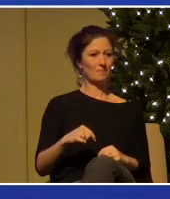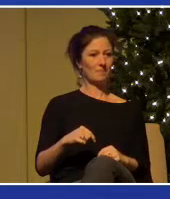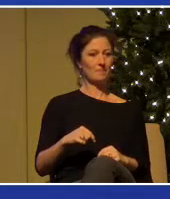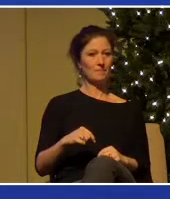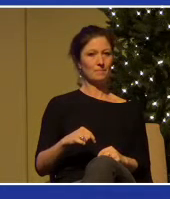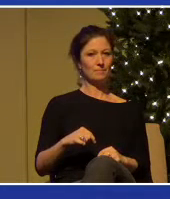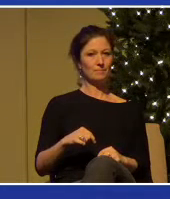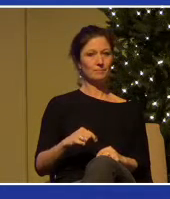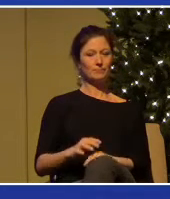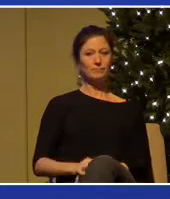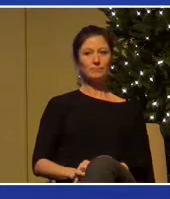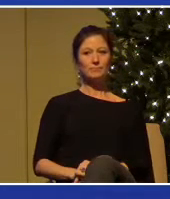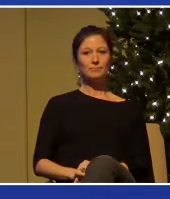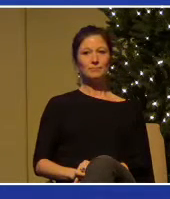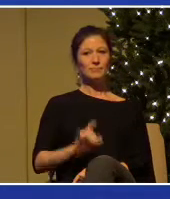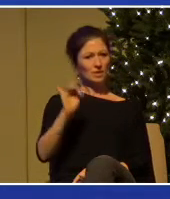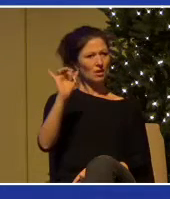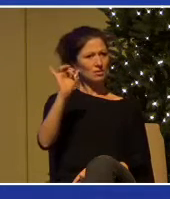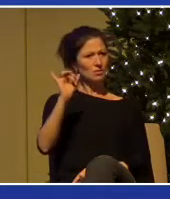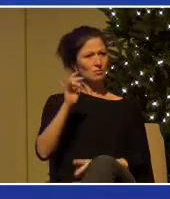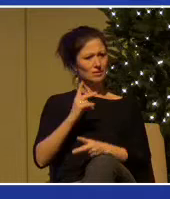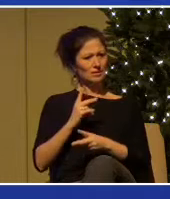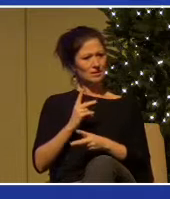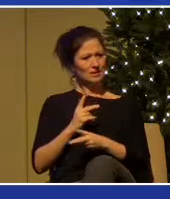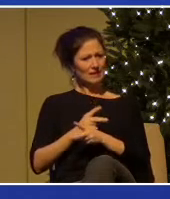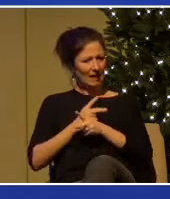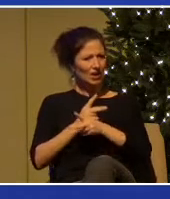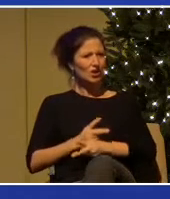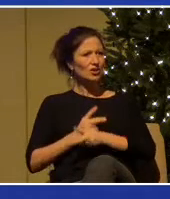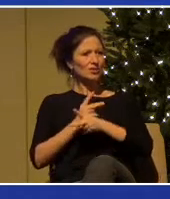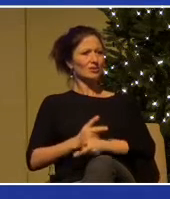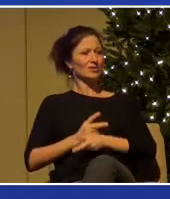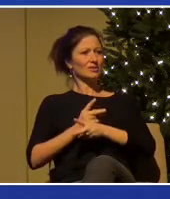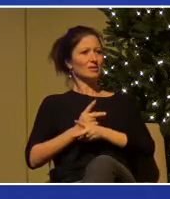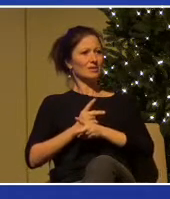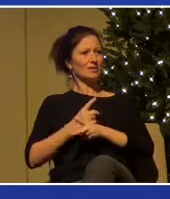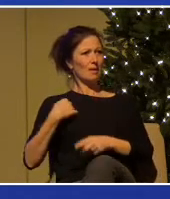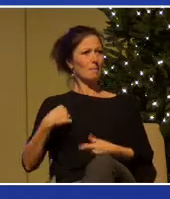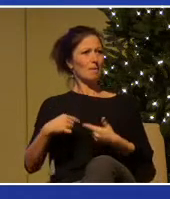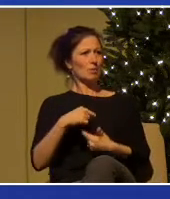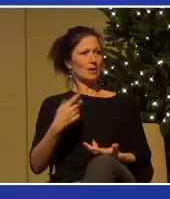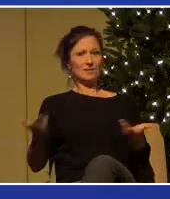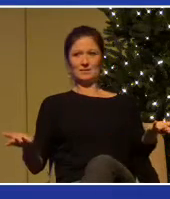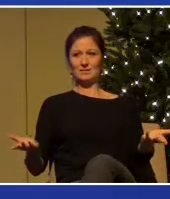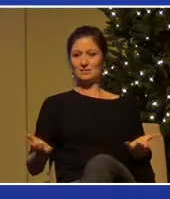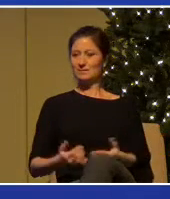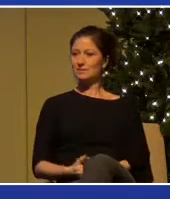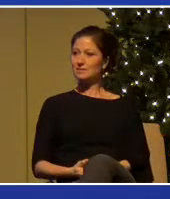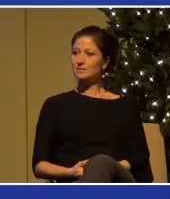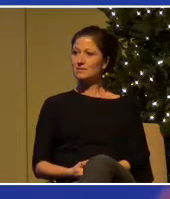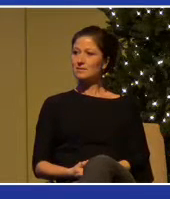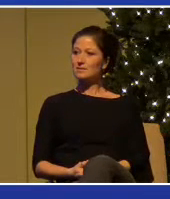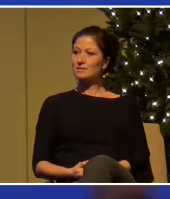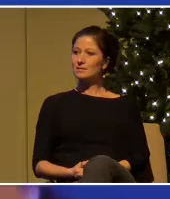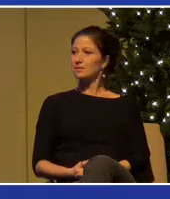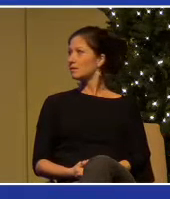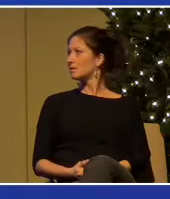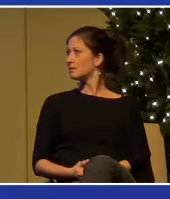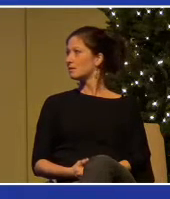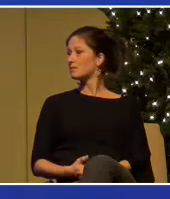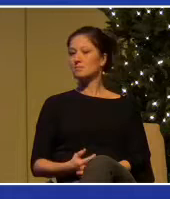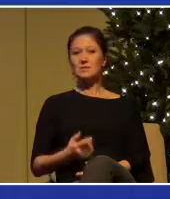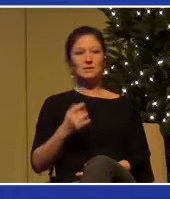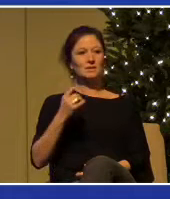is indifferent. He's not a God who doesn't care. Because he lives over